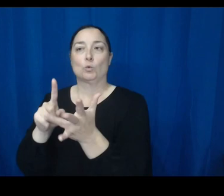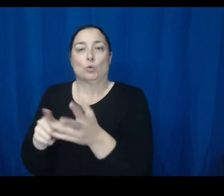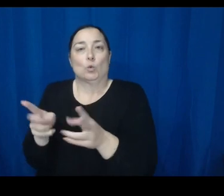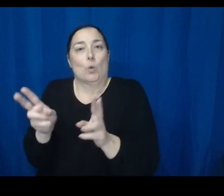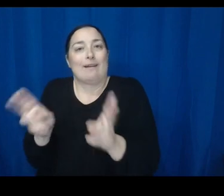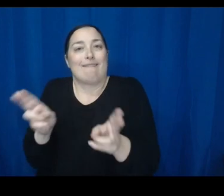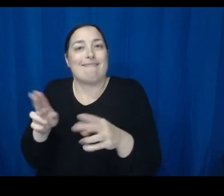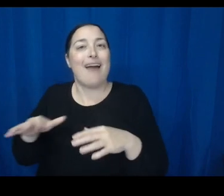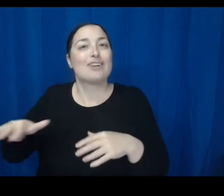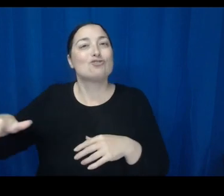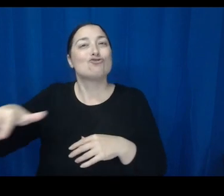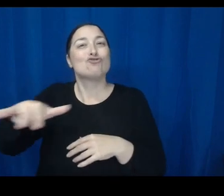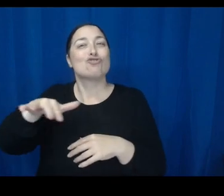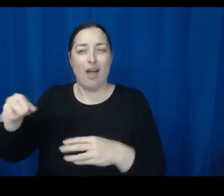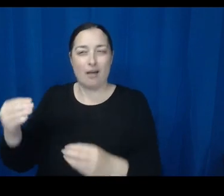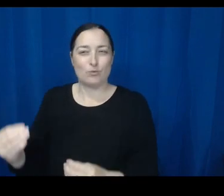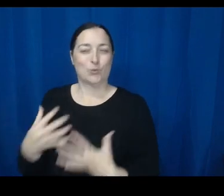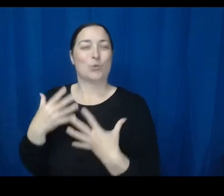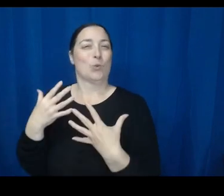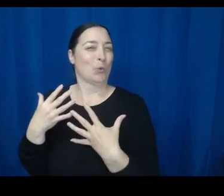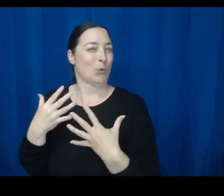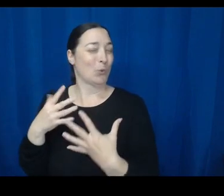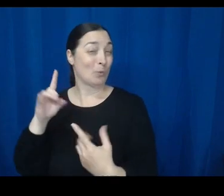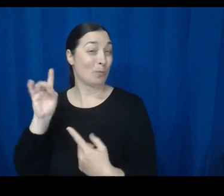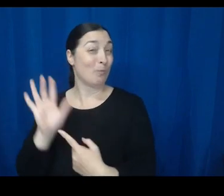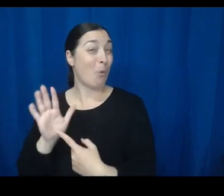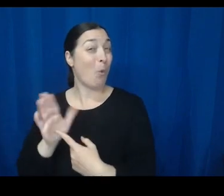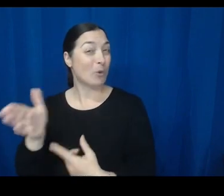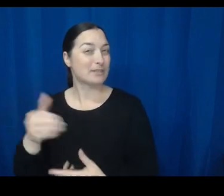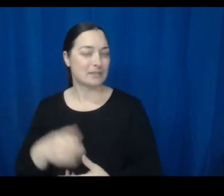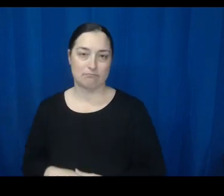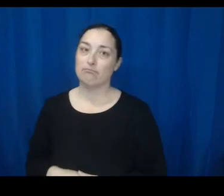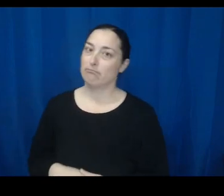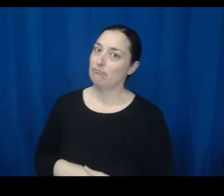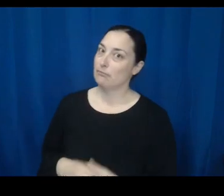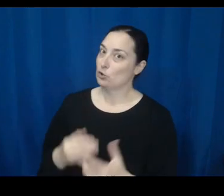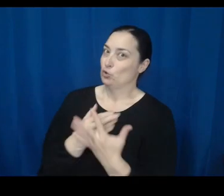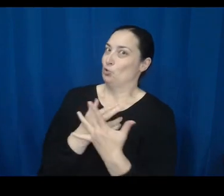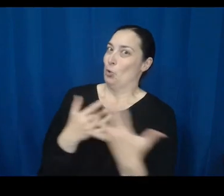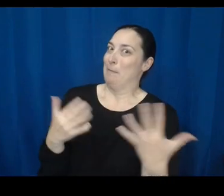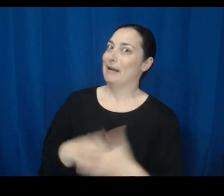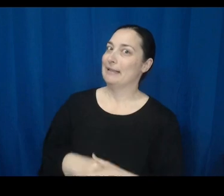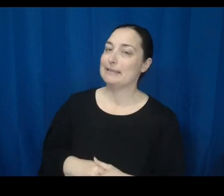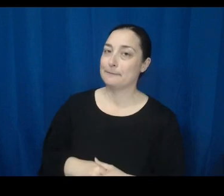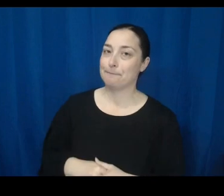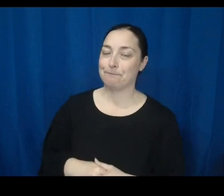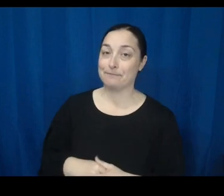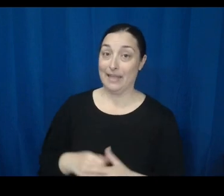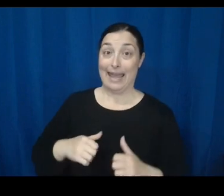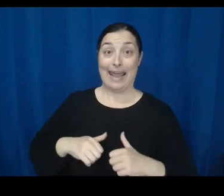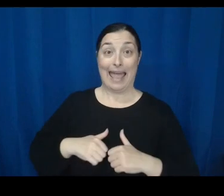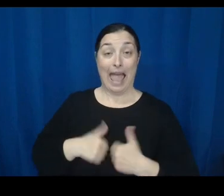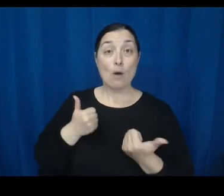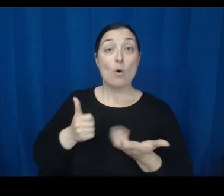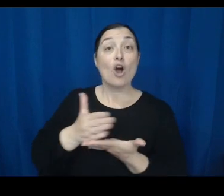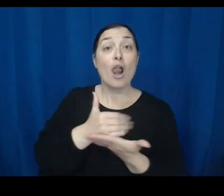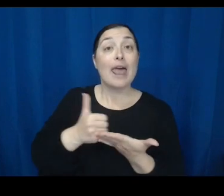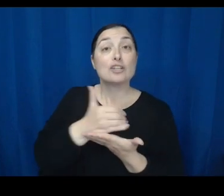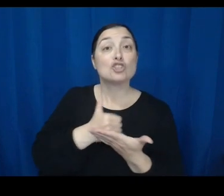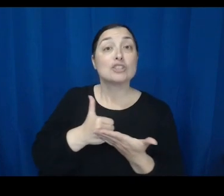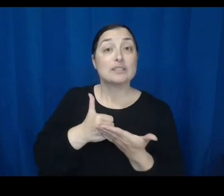really important. Yeah, so many to explore. And our collection search is a great place to start. If you go